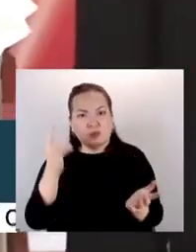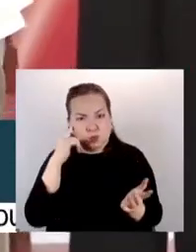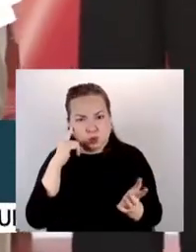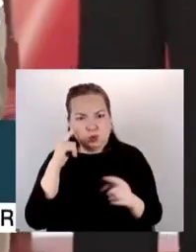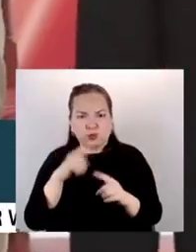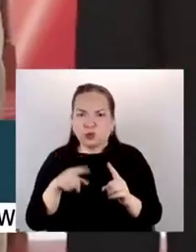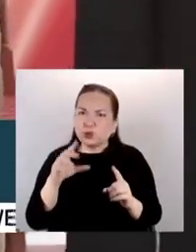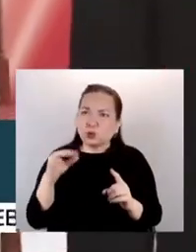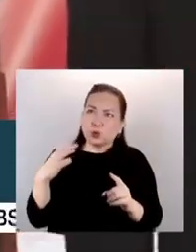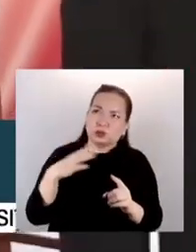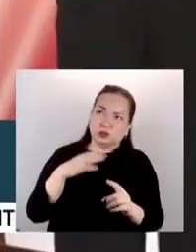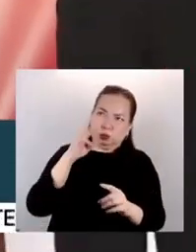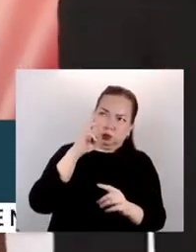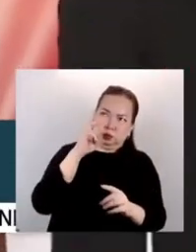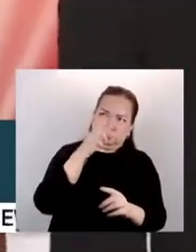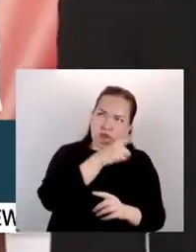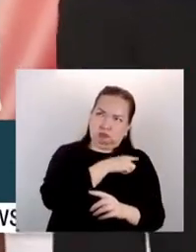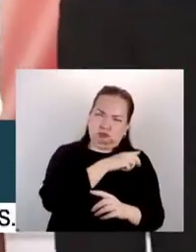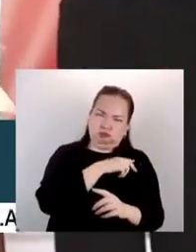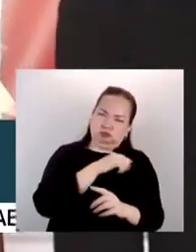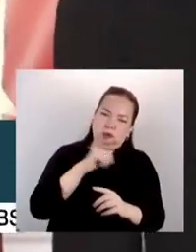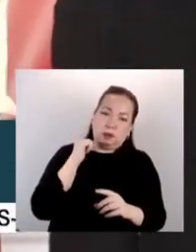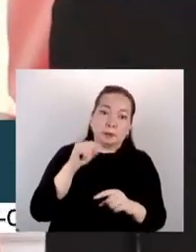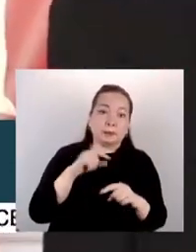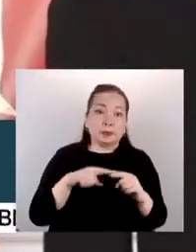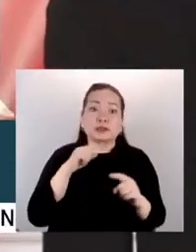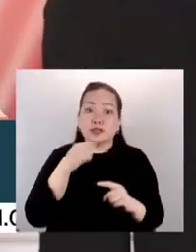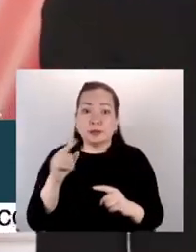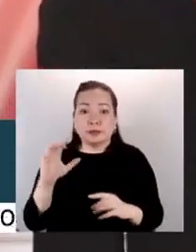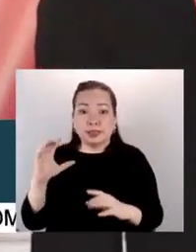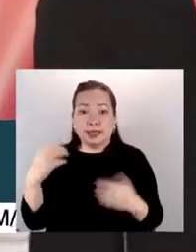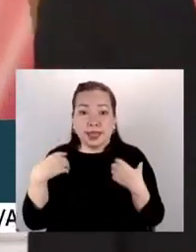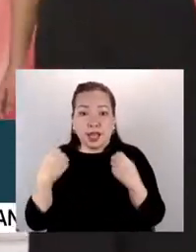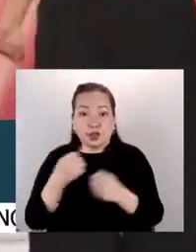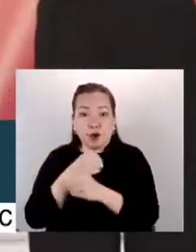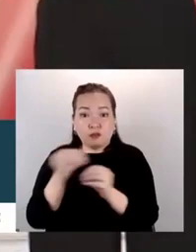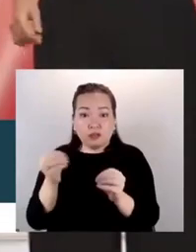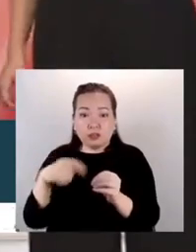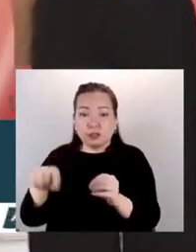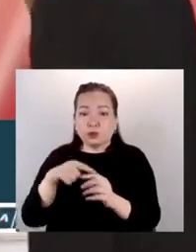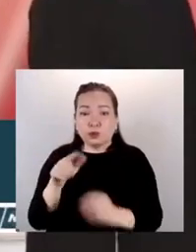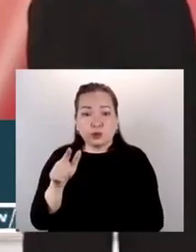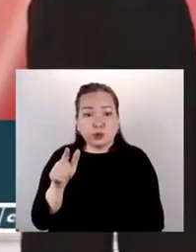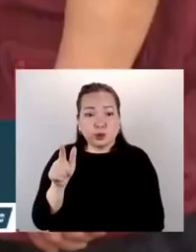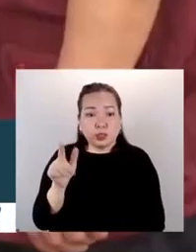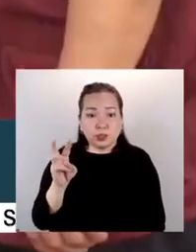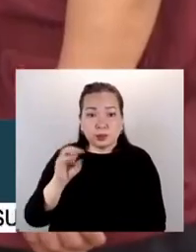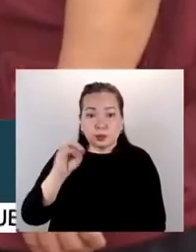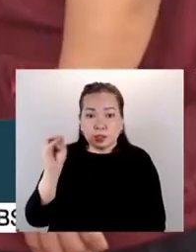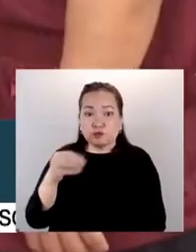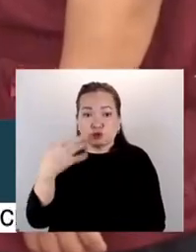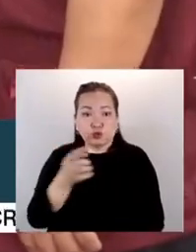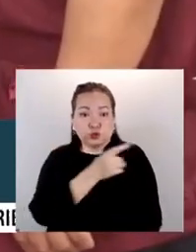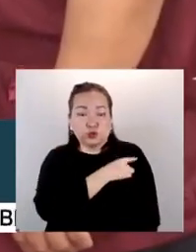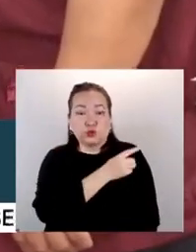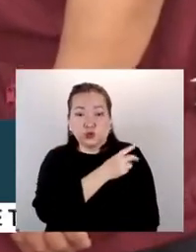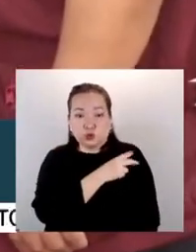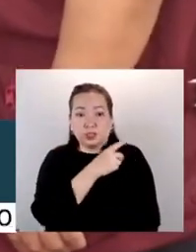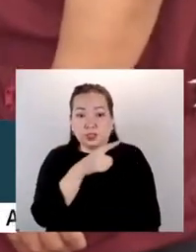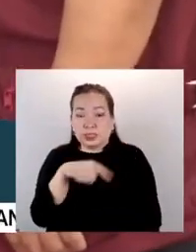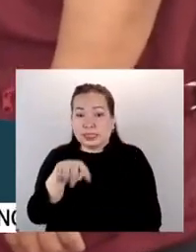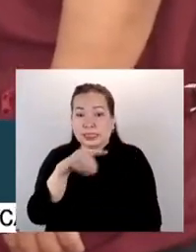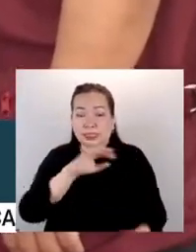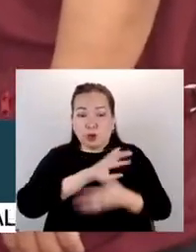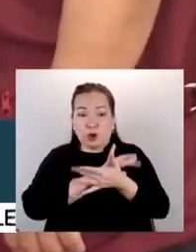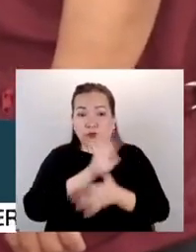feel anxious. According to the City Health Office, 26% of those who have completed the first 2 doses of COVID-19